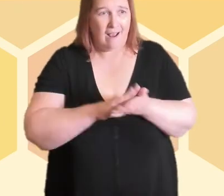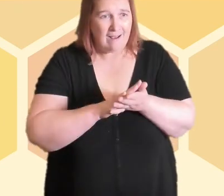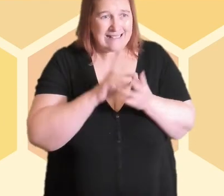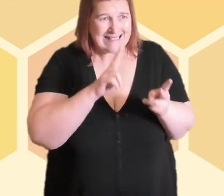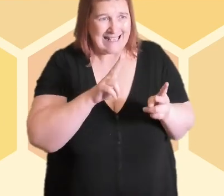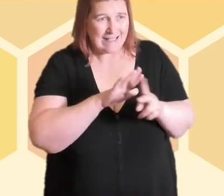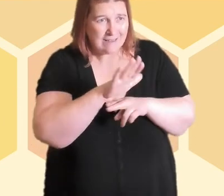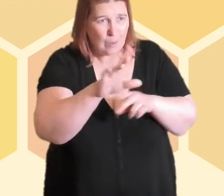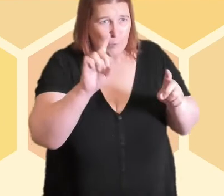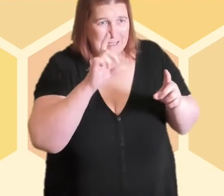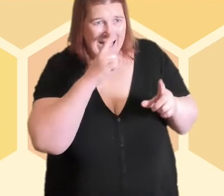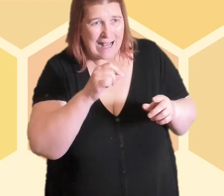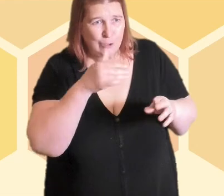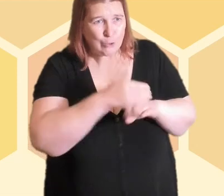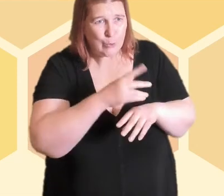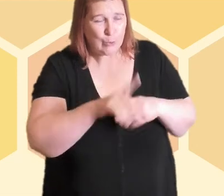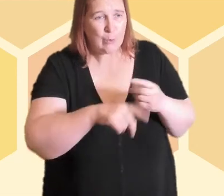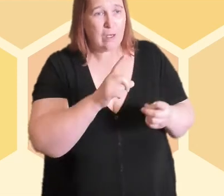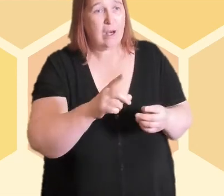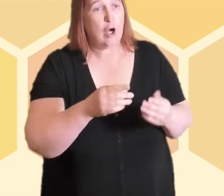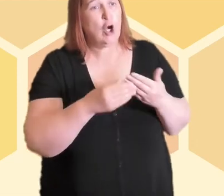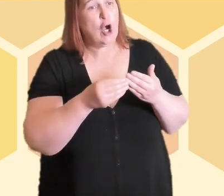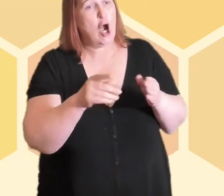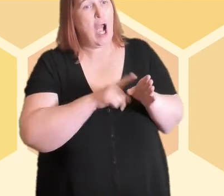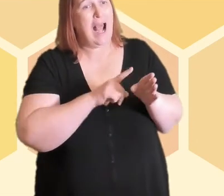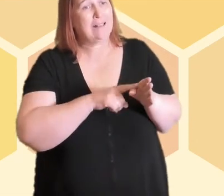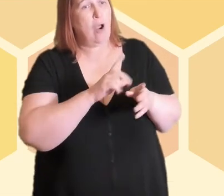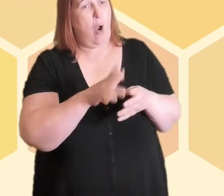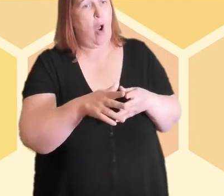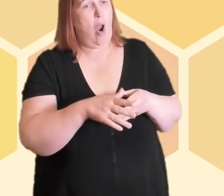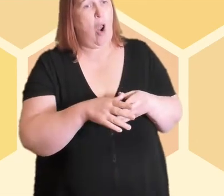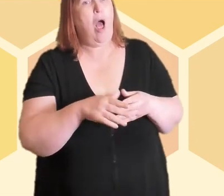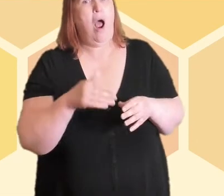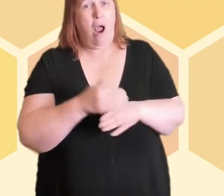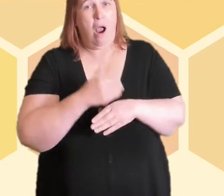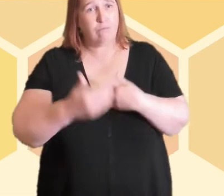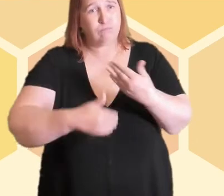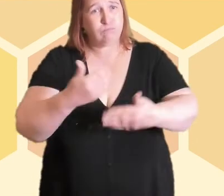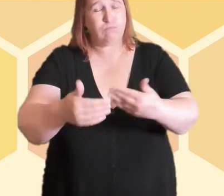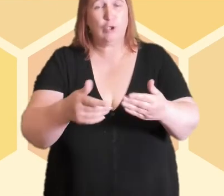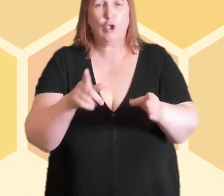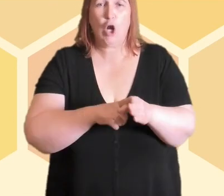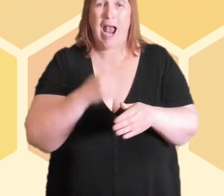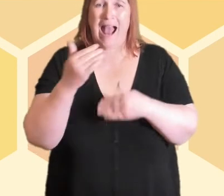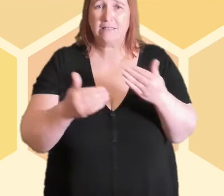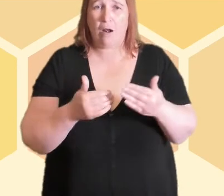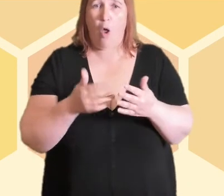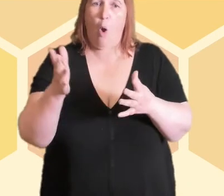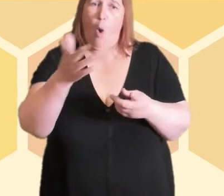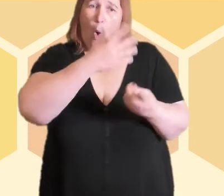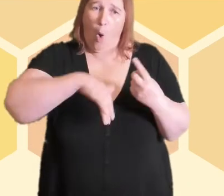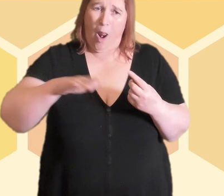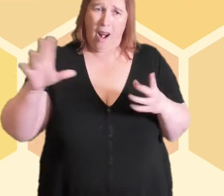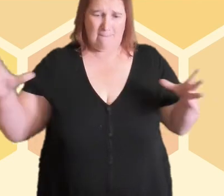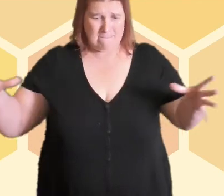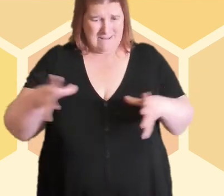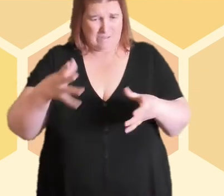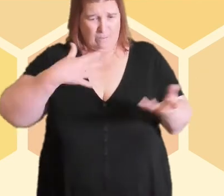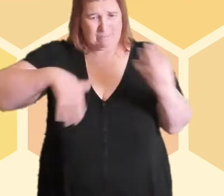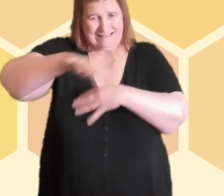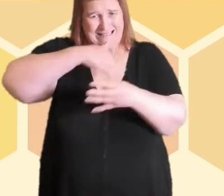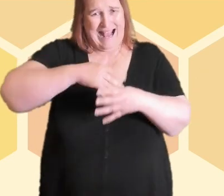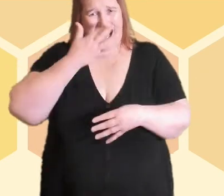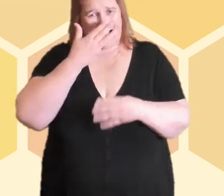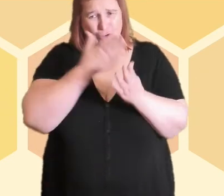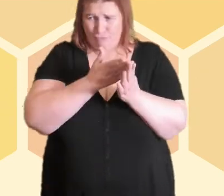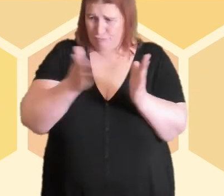But this is not just about bringing young adults and everyone goes out, and it's just the young adults. We are talking about all ages together, and Hope